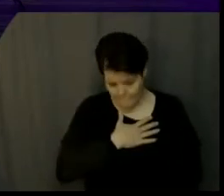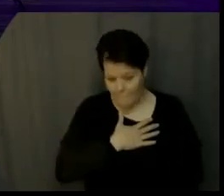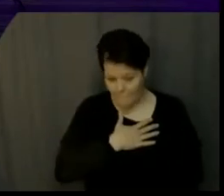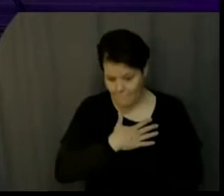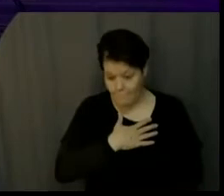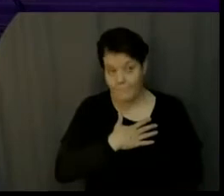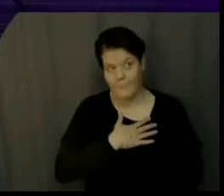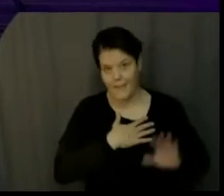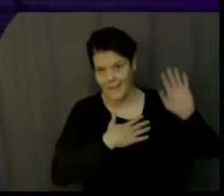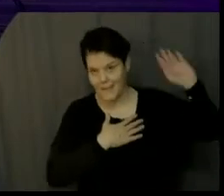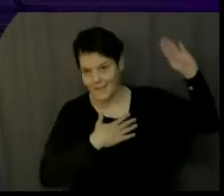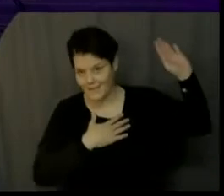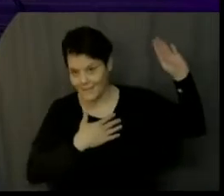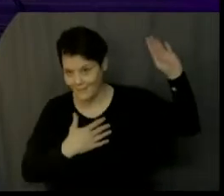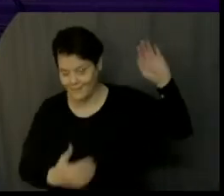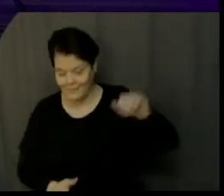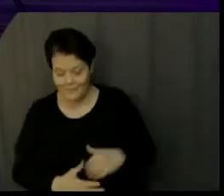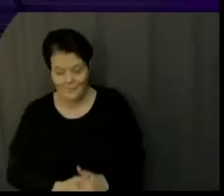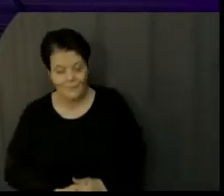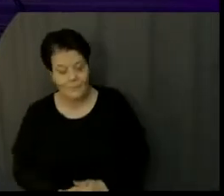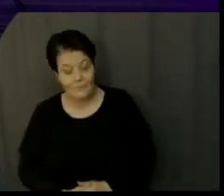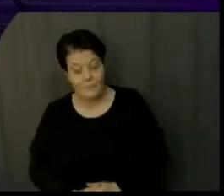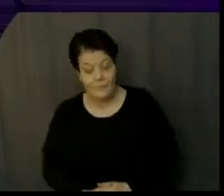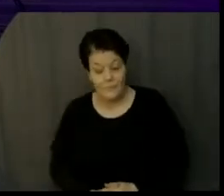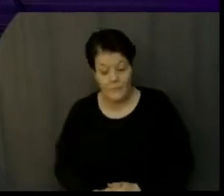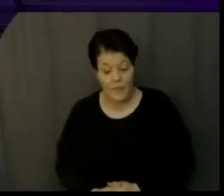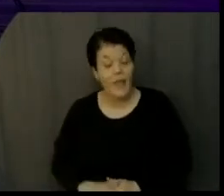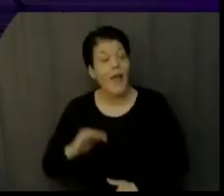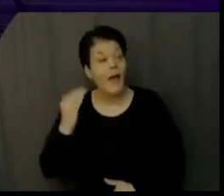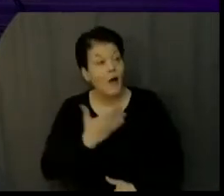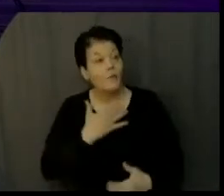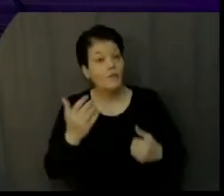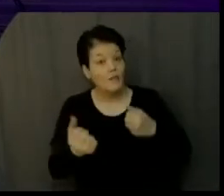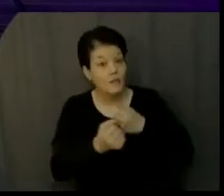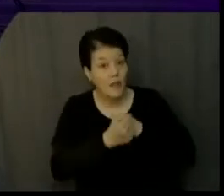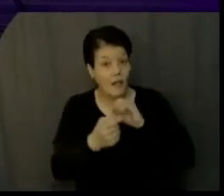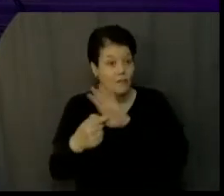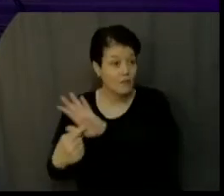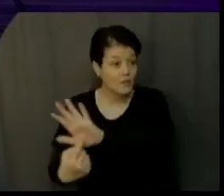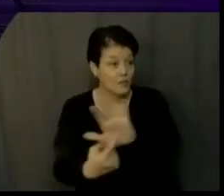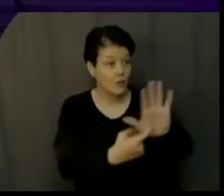we are his disciples? Our love, say it with me, our love.